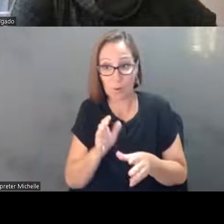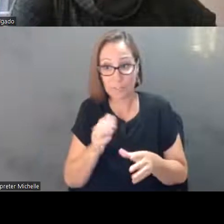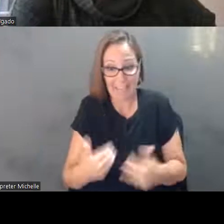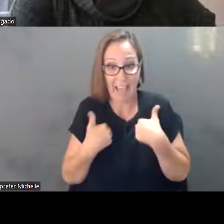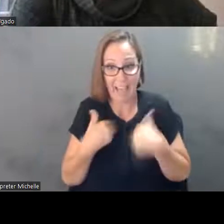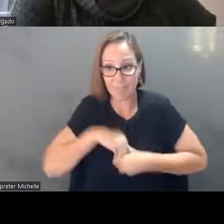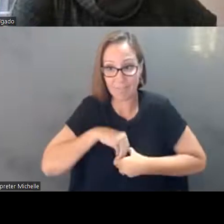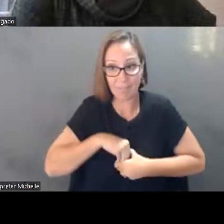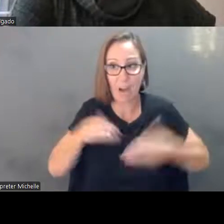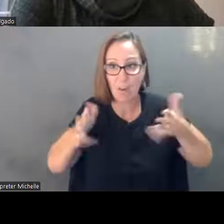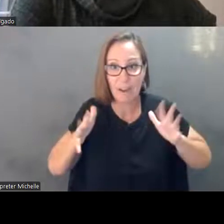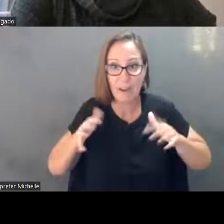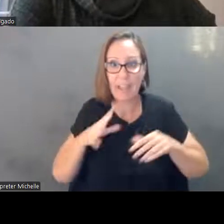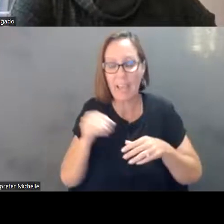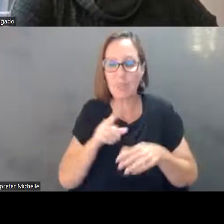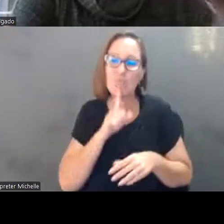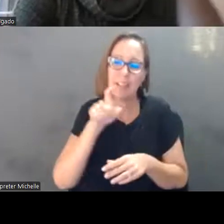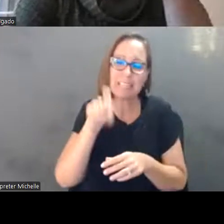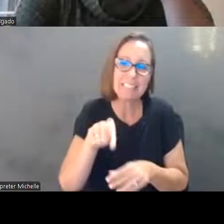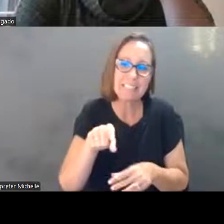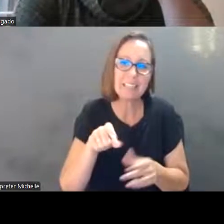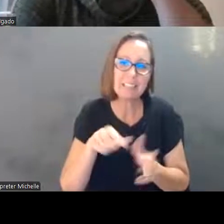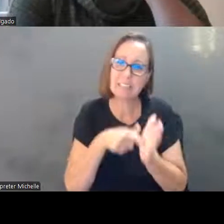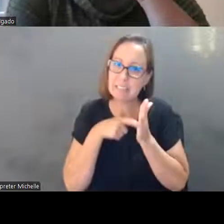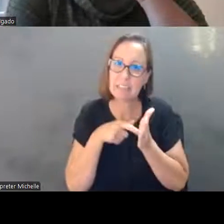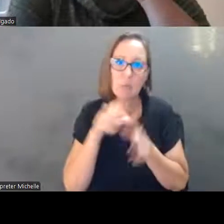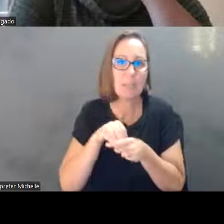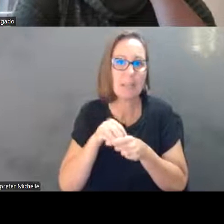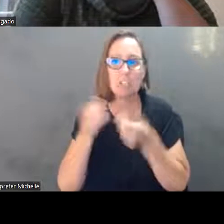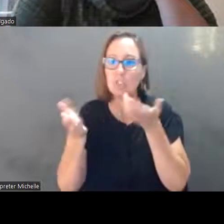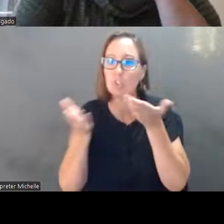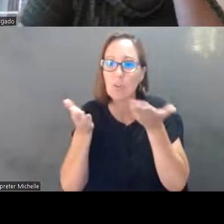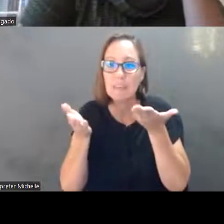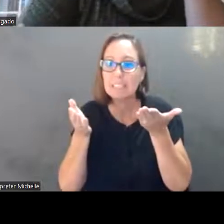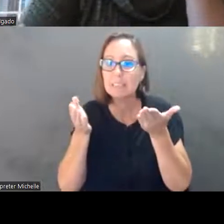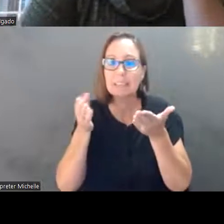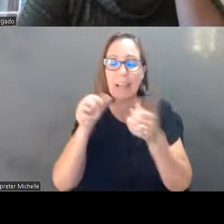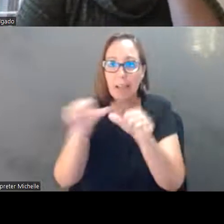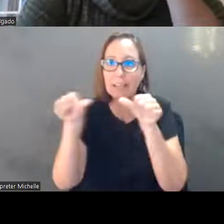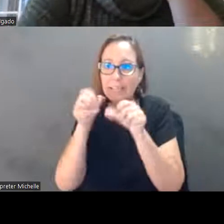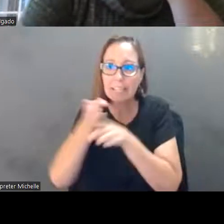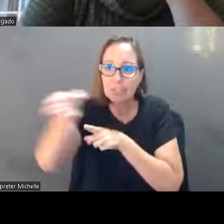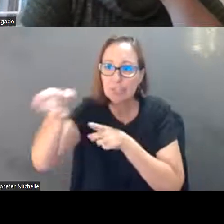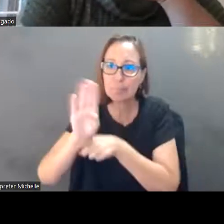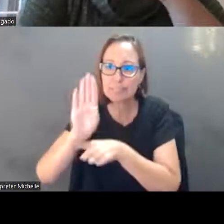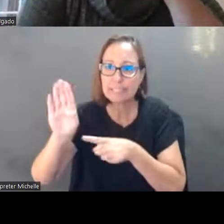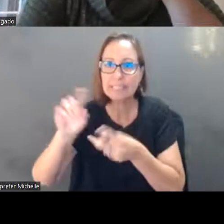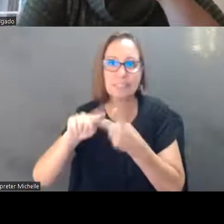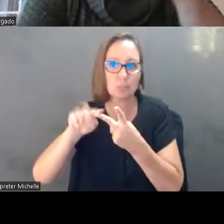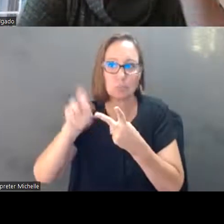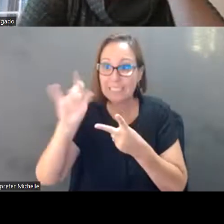also skills that are desperately needed in service sectors, in retail sectors, in a lot of different